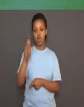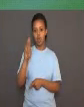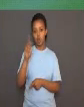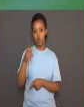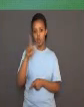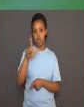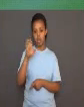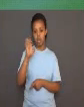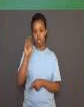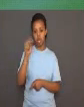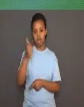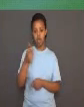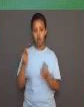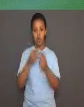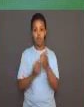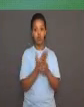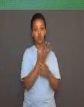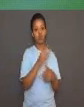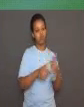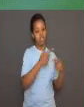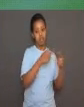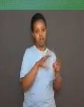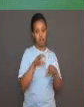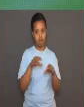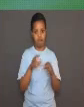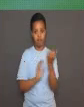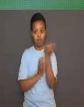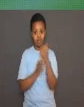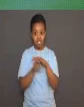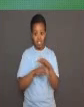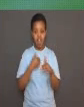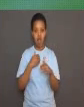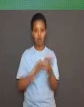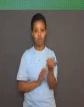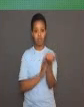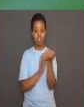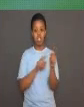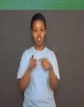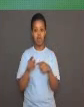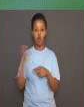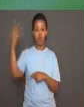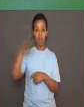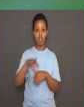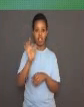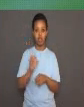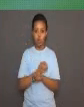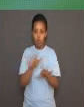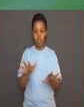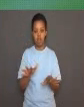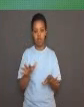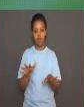euglena move toward the source. When woodlice are exposed to light, they